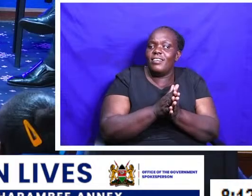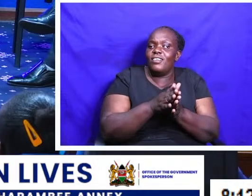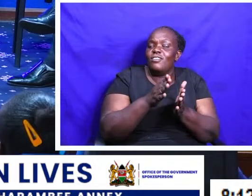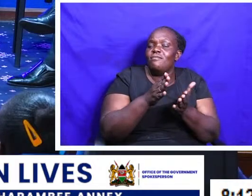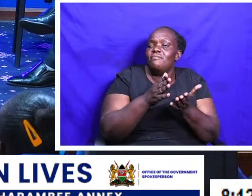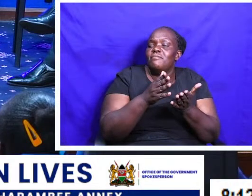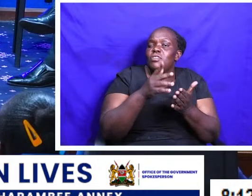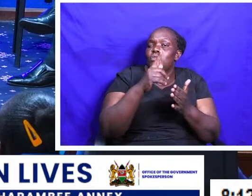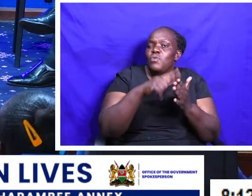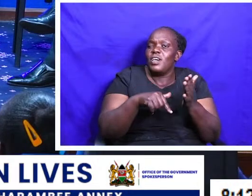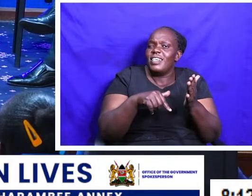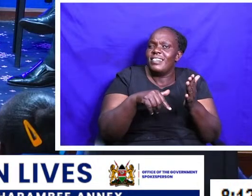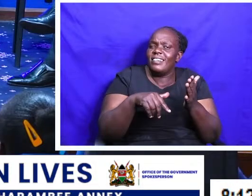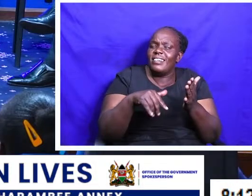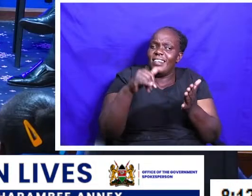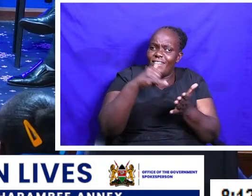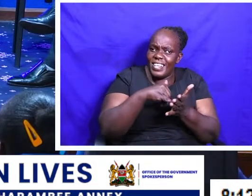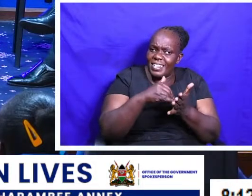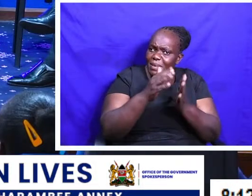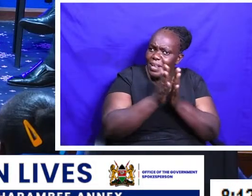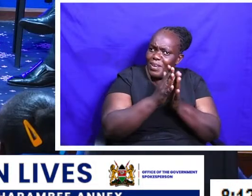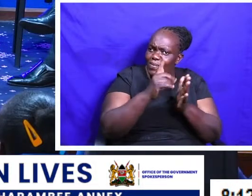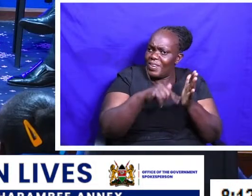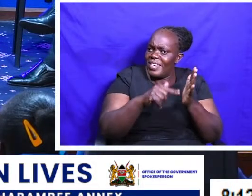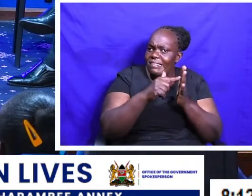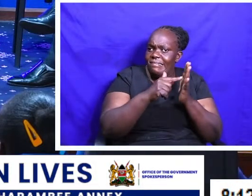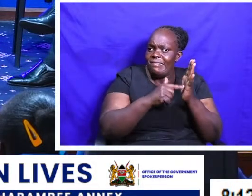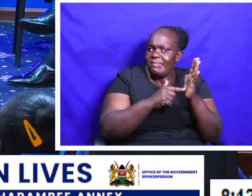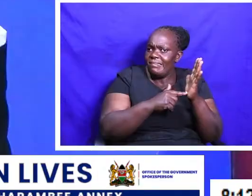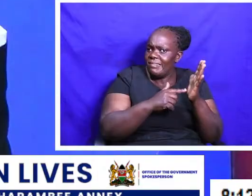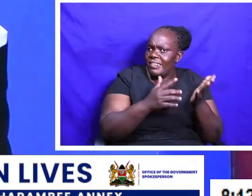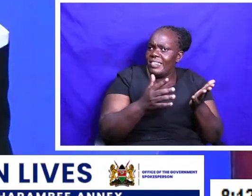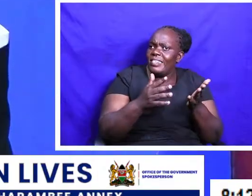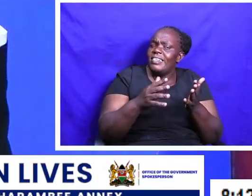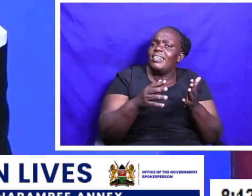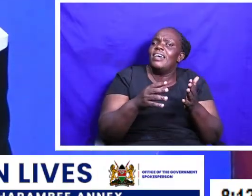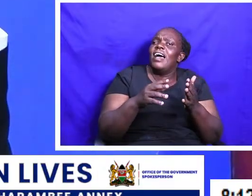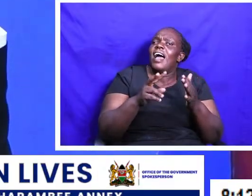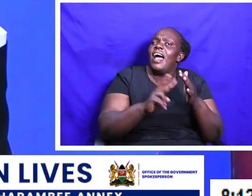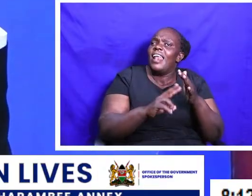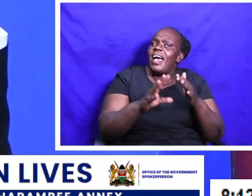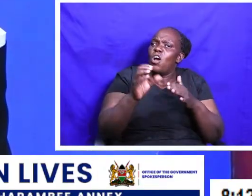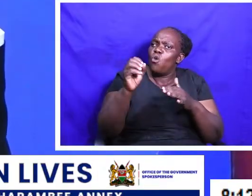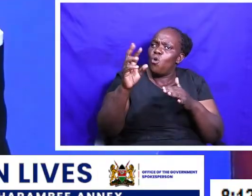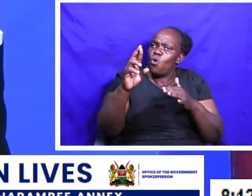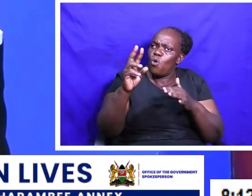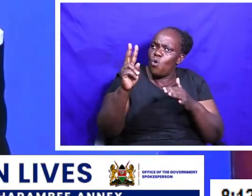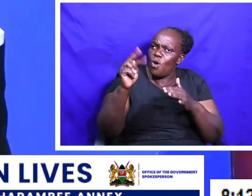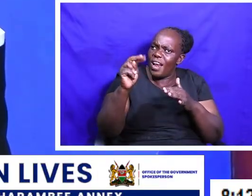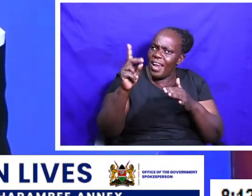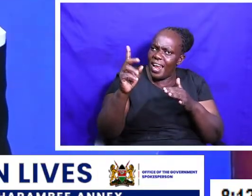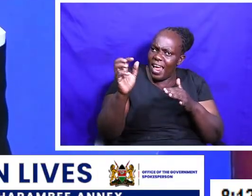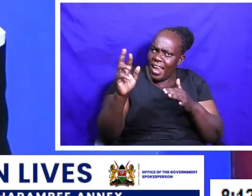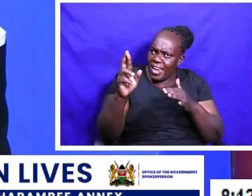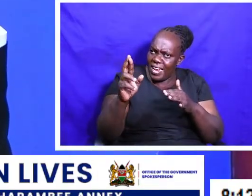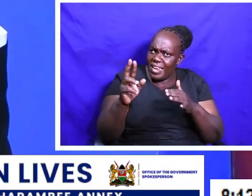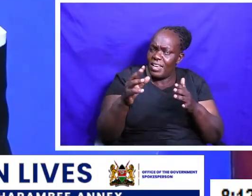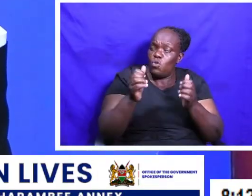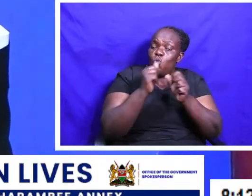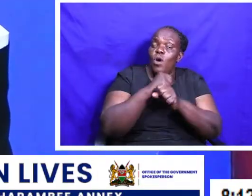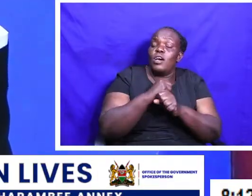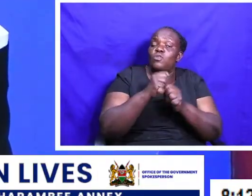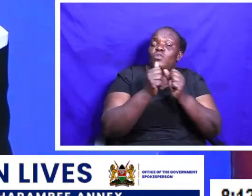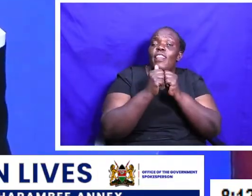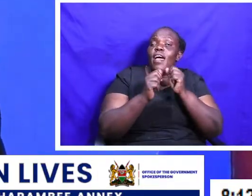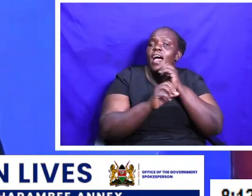what do we call it that time? On investments, basically. This is under Kone Rasanga? Under Kono Rasanga, governor. So we worked together. I